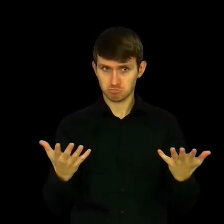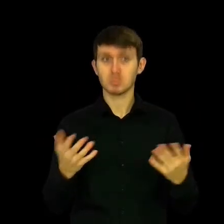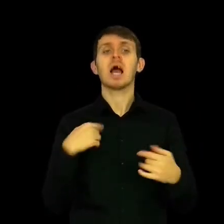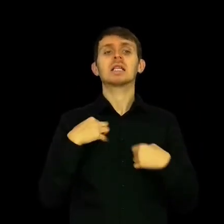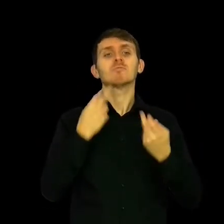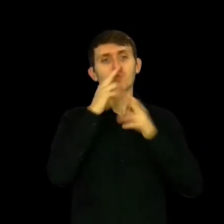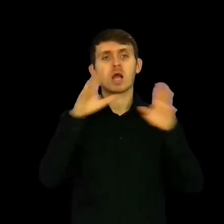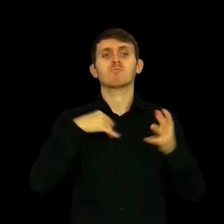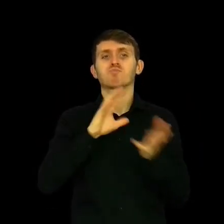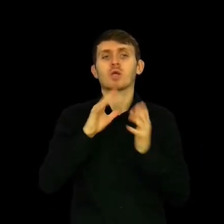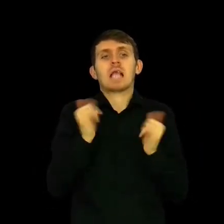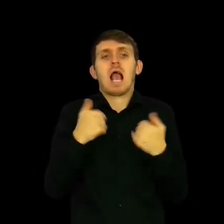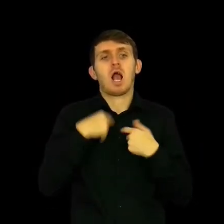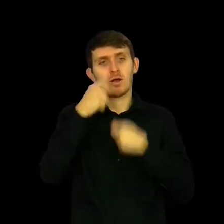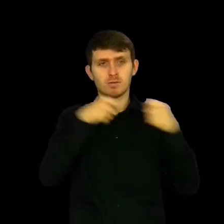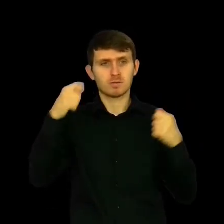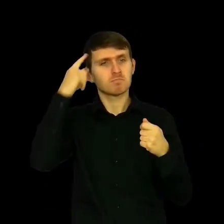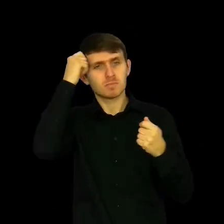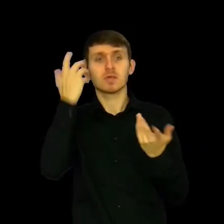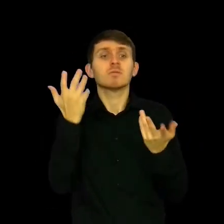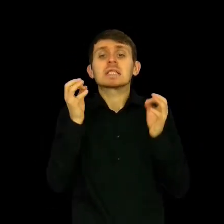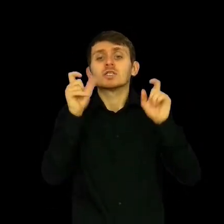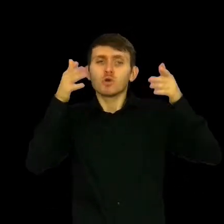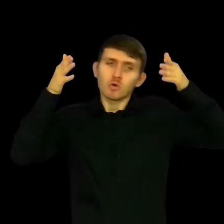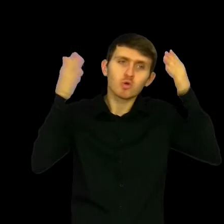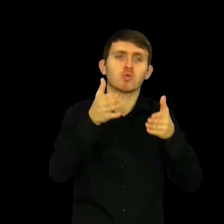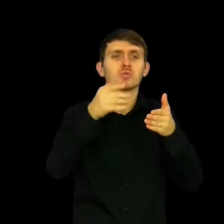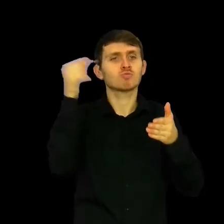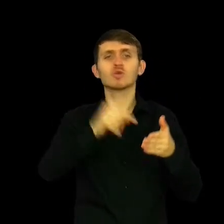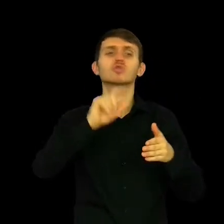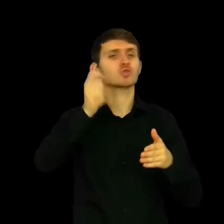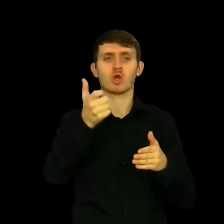7,589. So the way I do this in my head, I say that